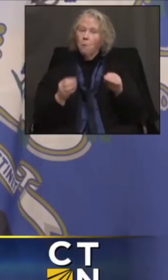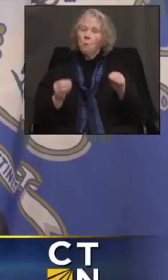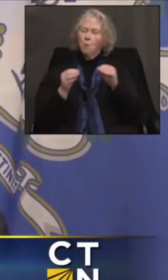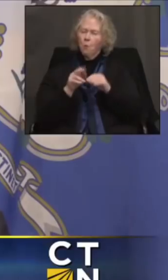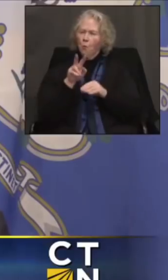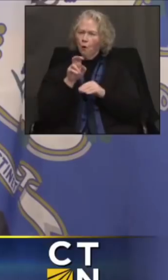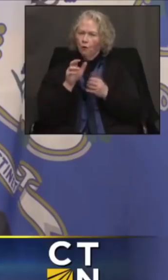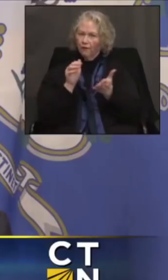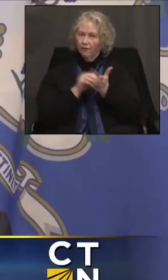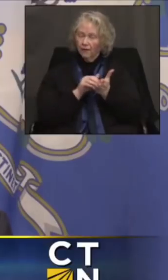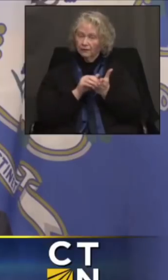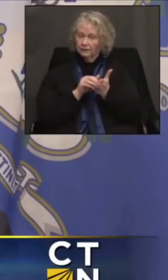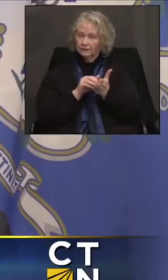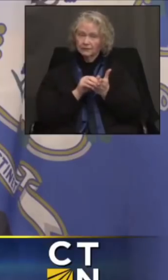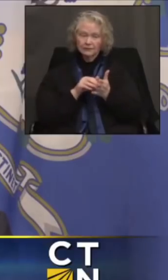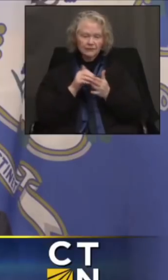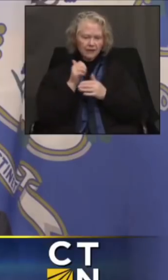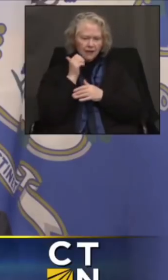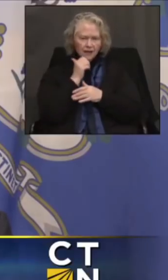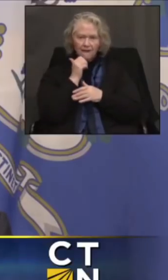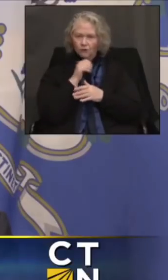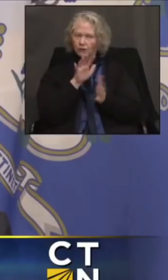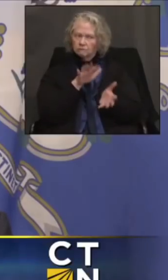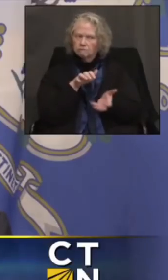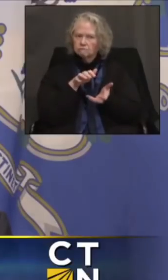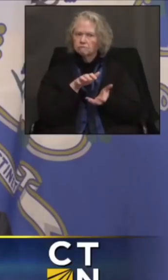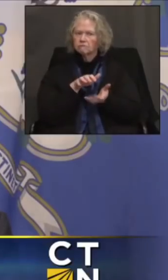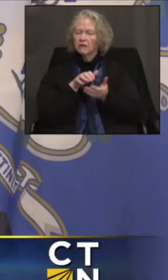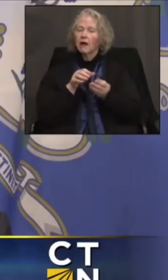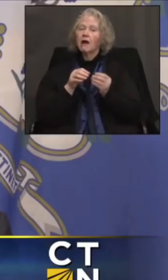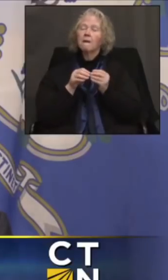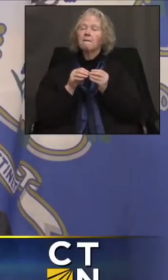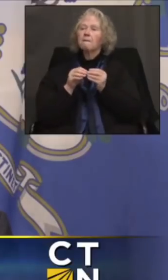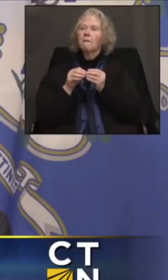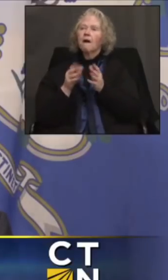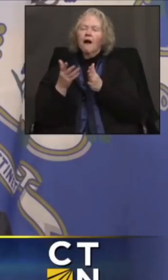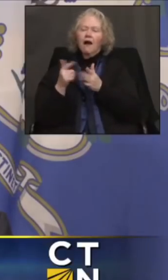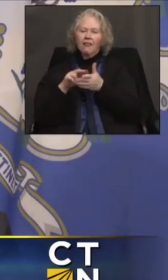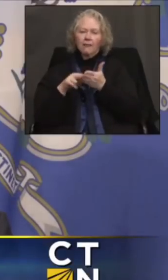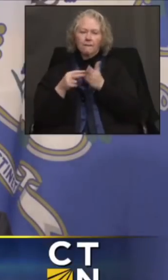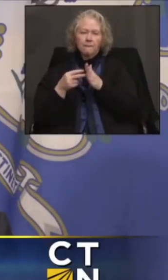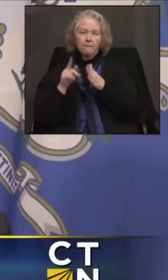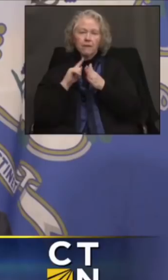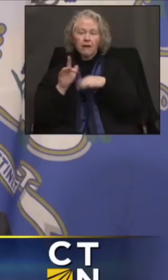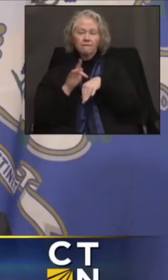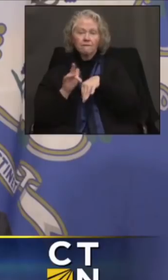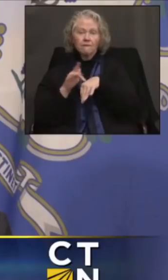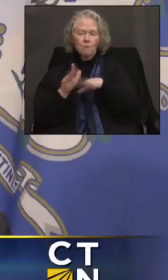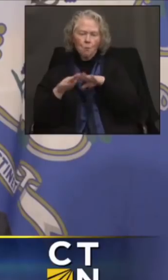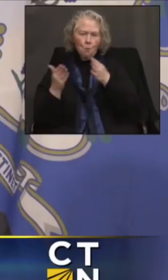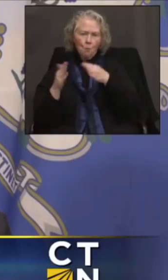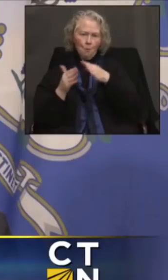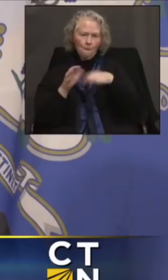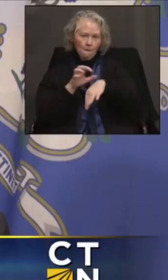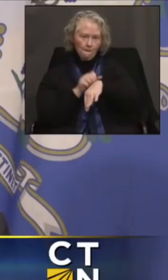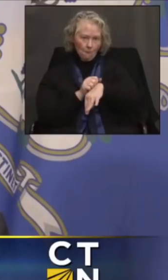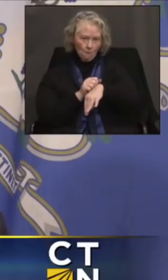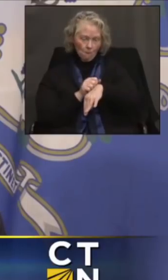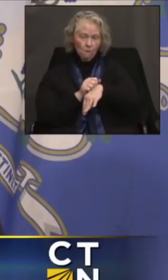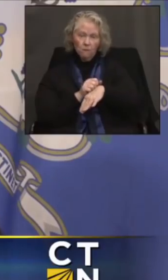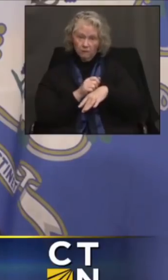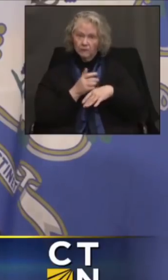because every day we get new doses, new appointments open up. And that'll be a very important